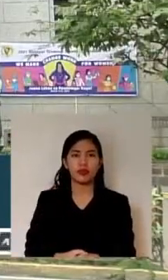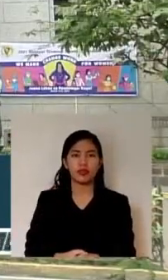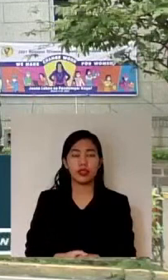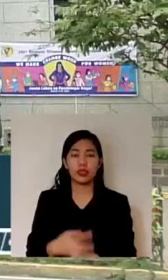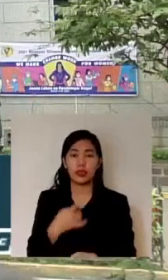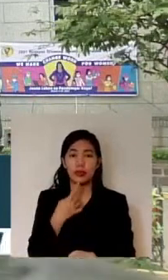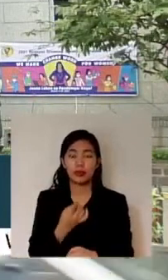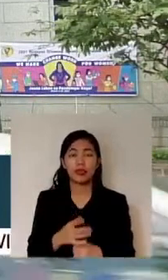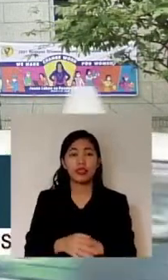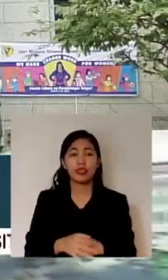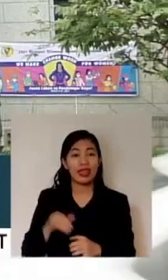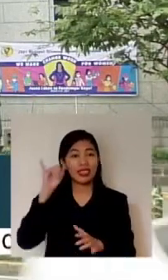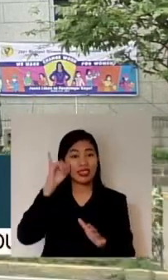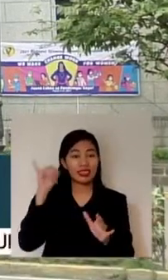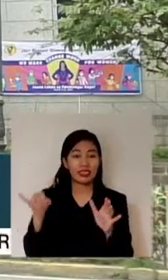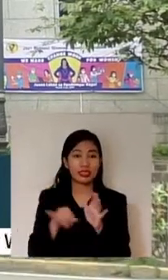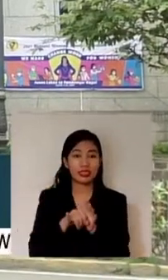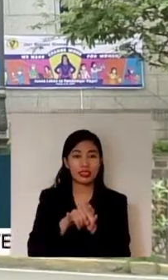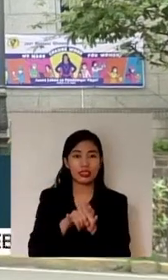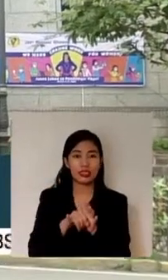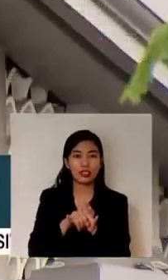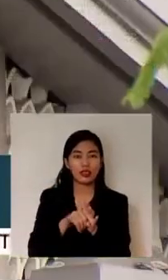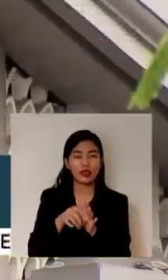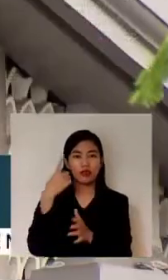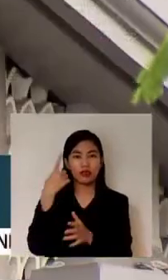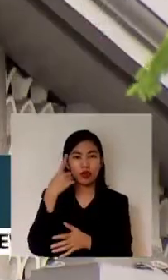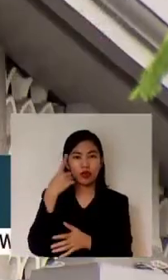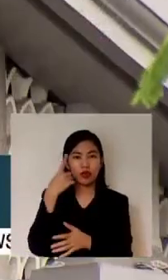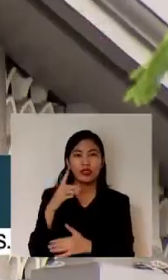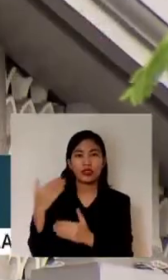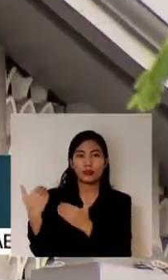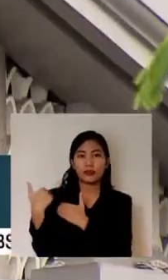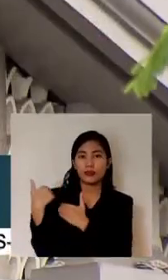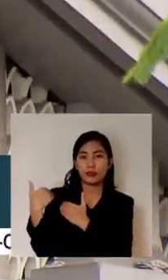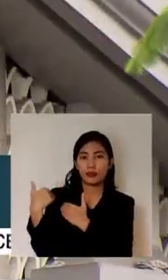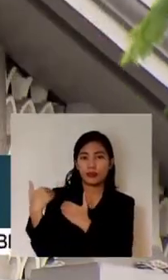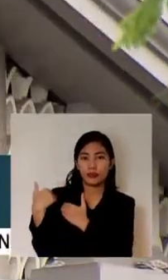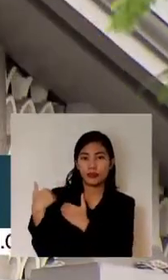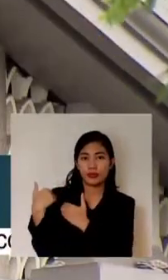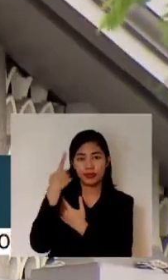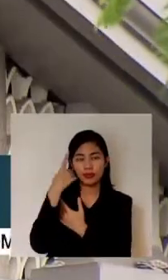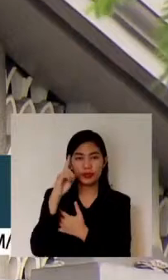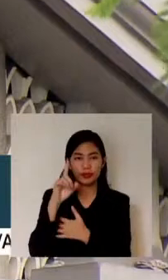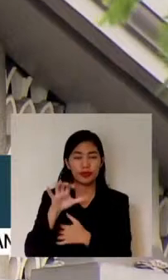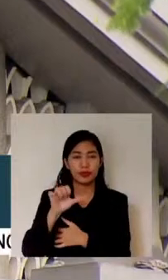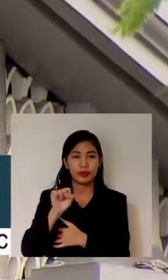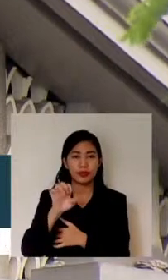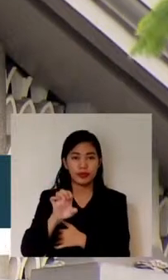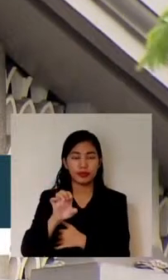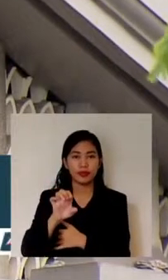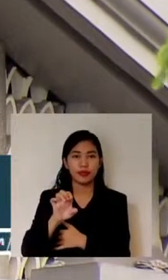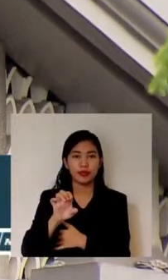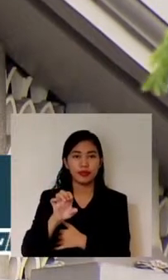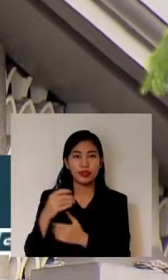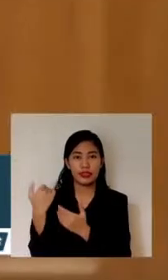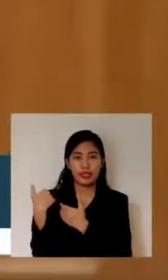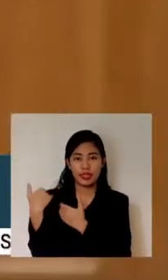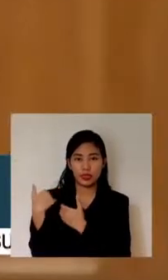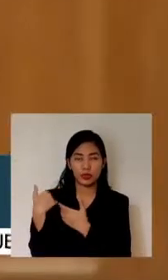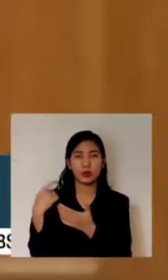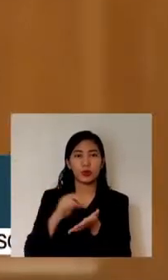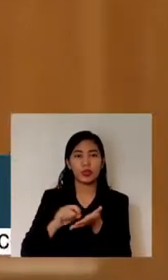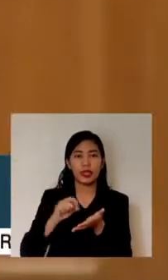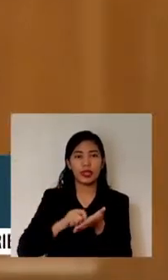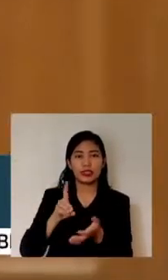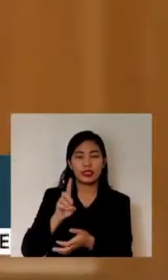identity of the ponente or commissioner in charge of a particular case, who is tasked to write the draft ruling or ponencia.